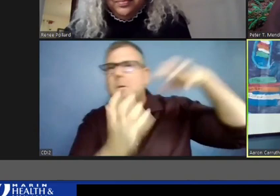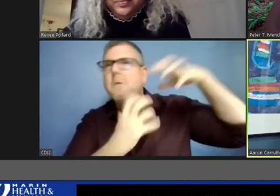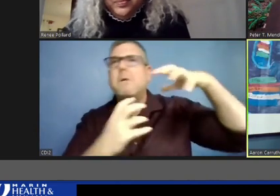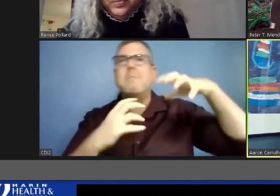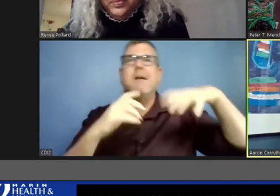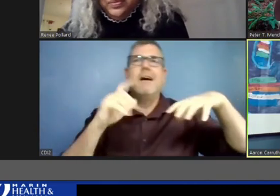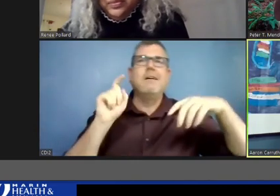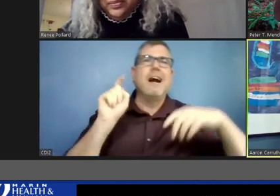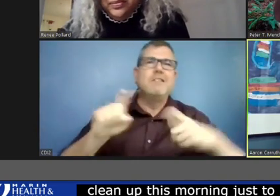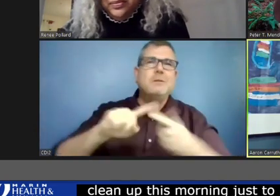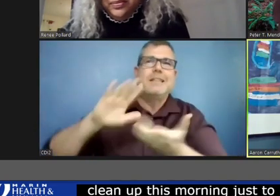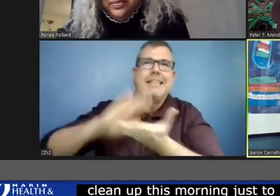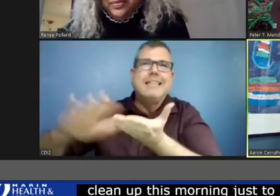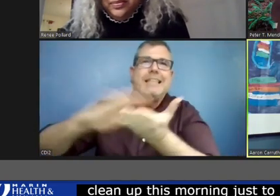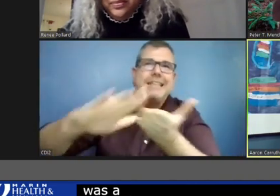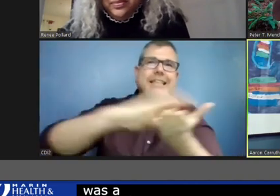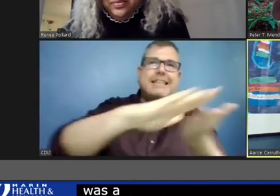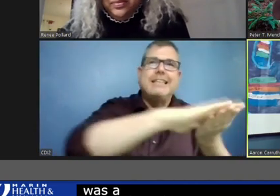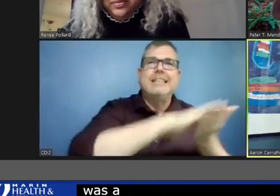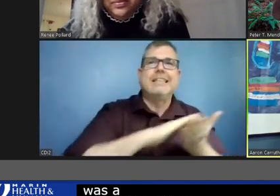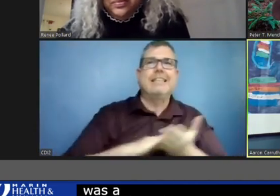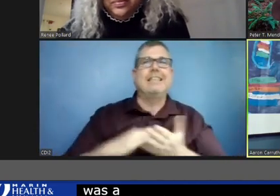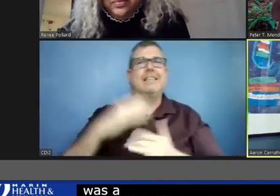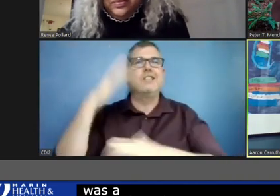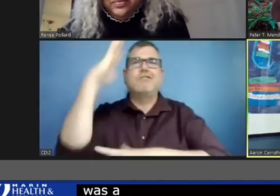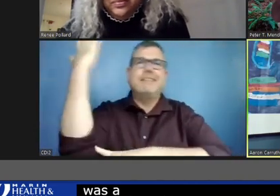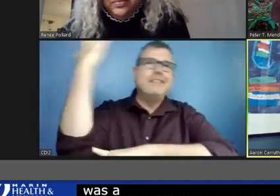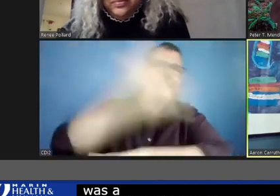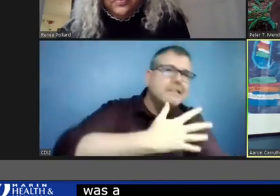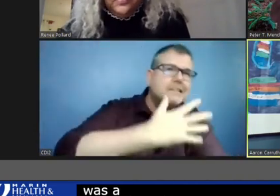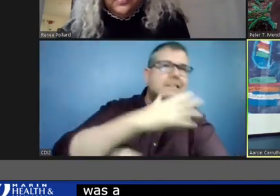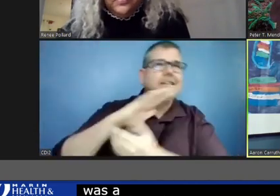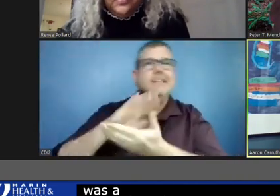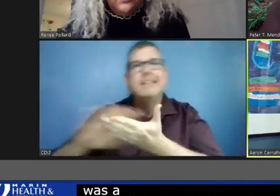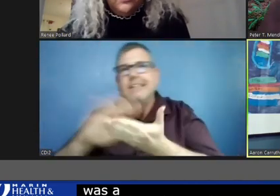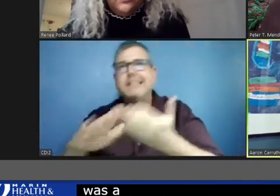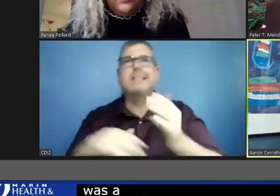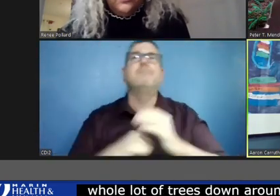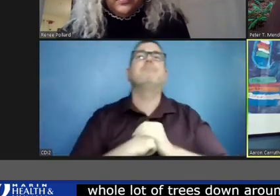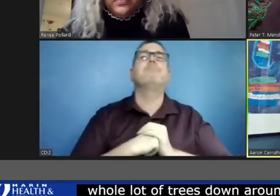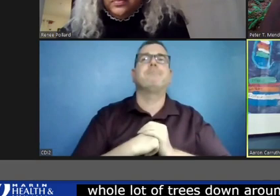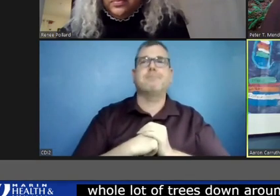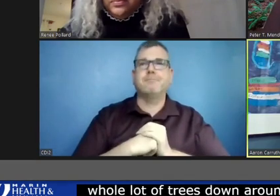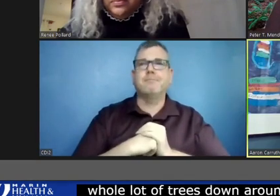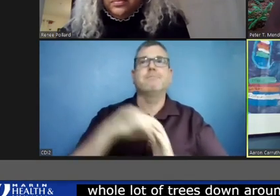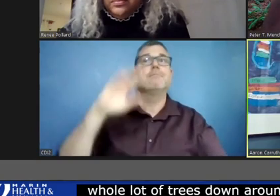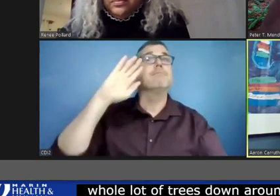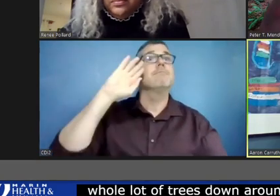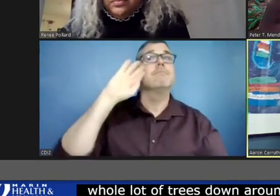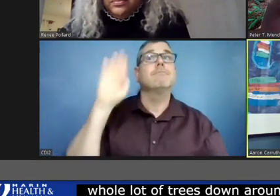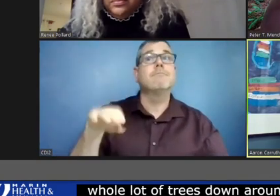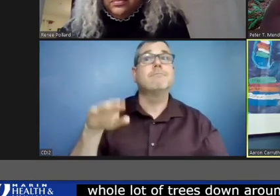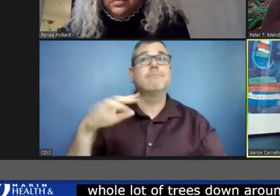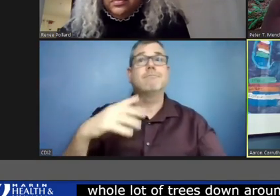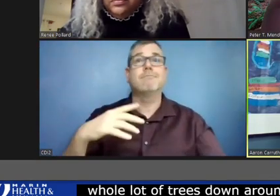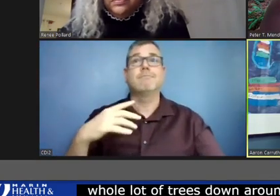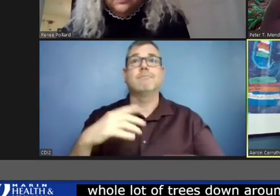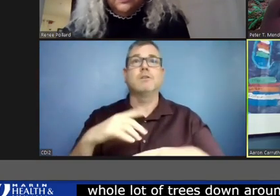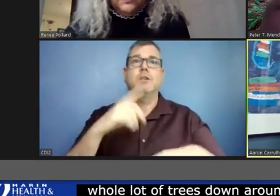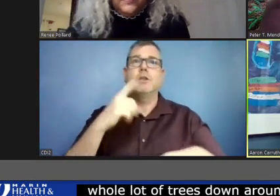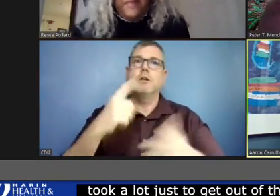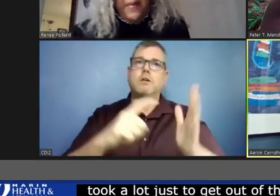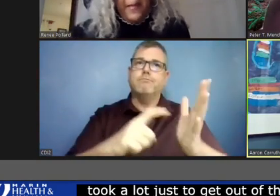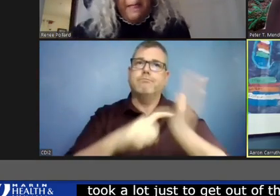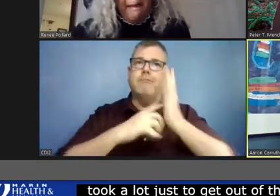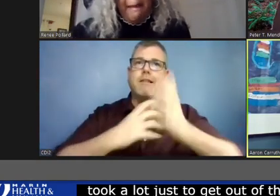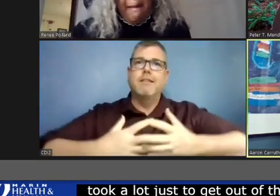down around here, and I know it took a lot just to get out of the house this morning. So if you're out of the house,